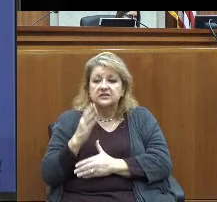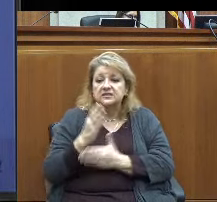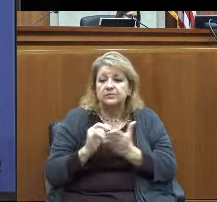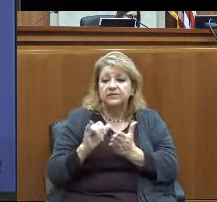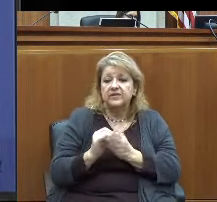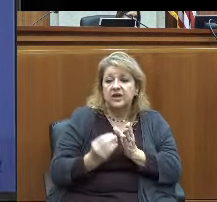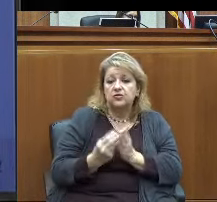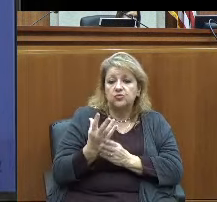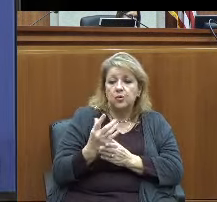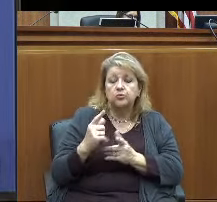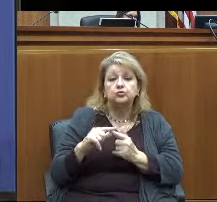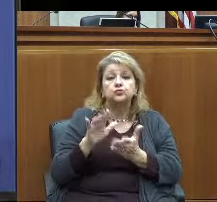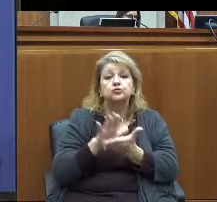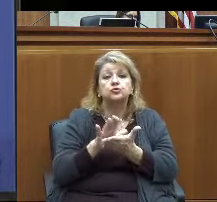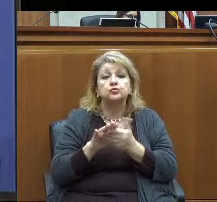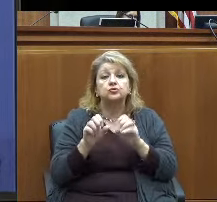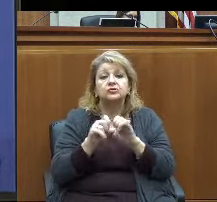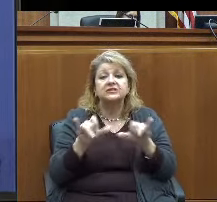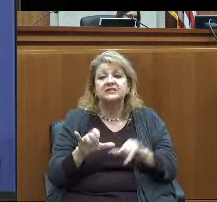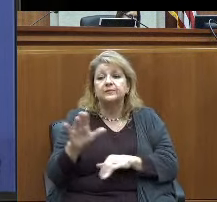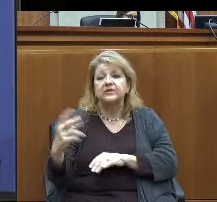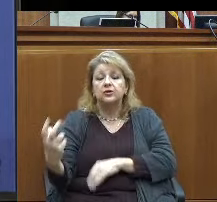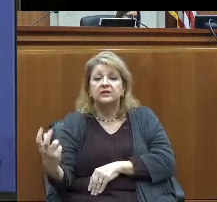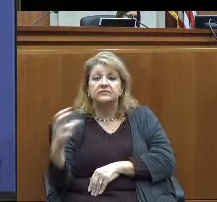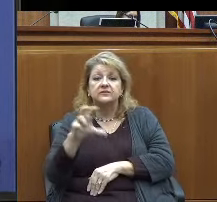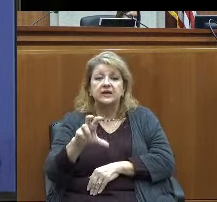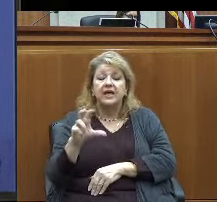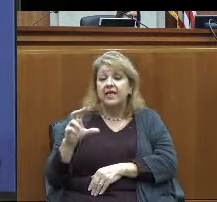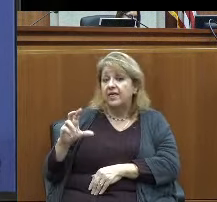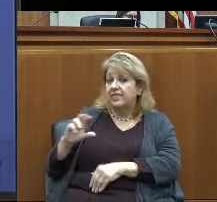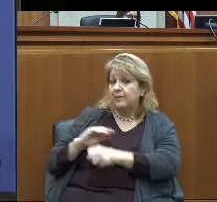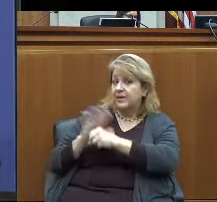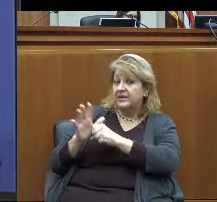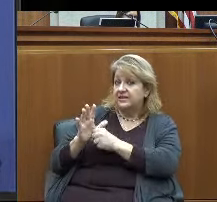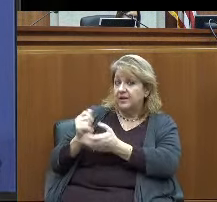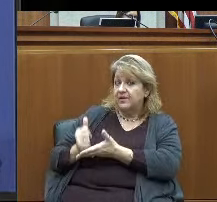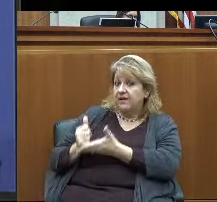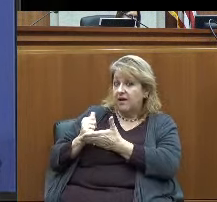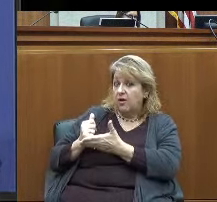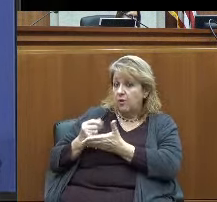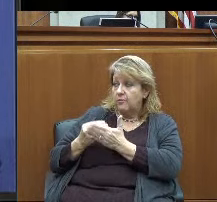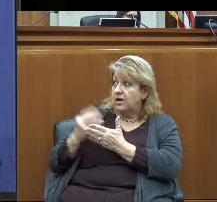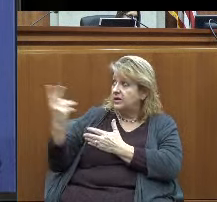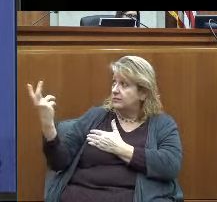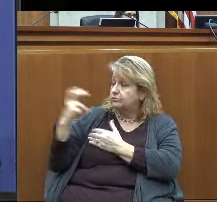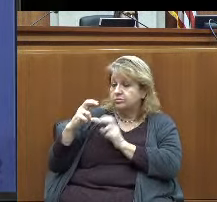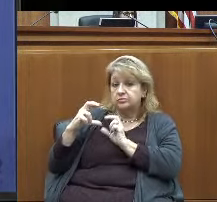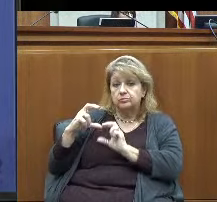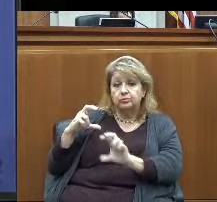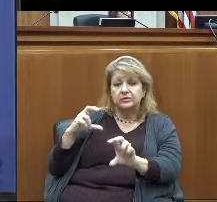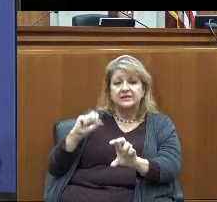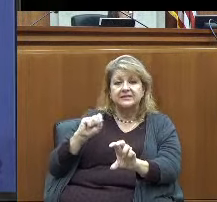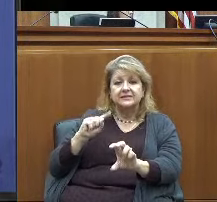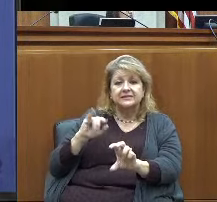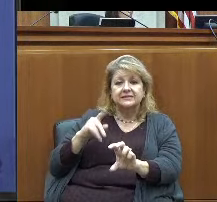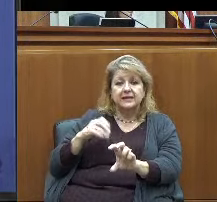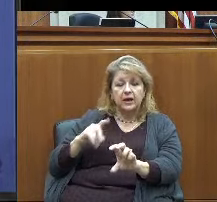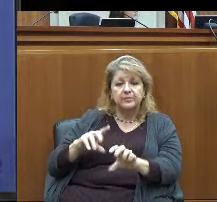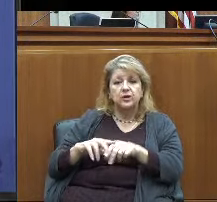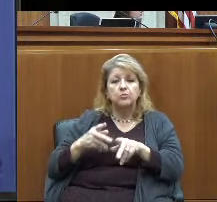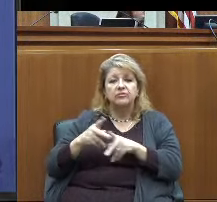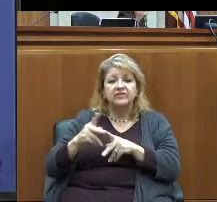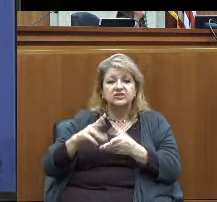that growth to school systems' investment of pandemic relief dollars on recruitment and retention stipends, professional learning